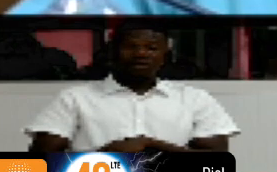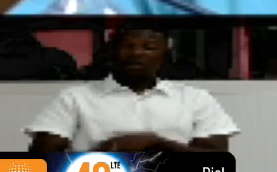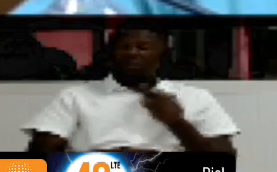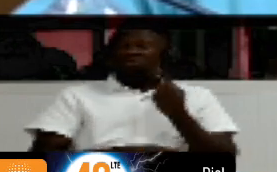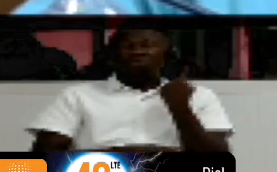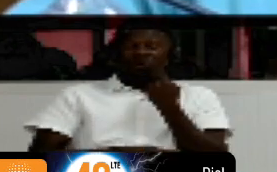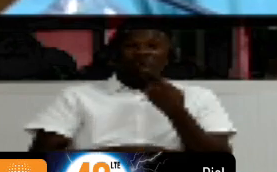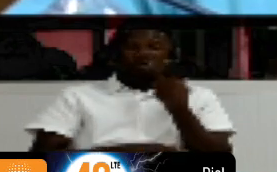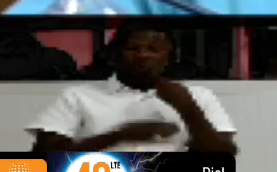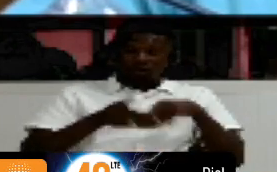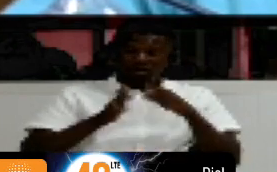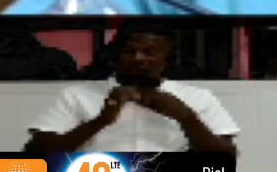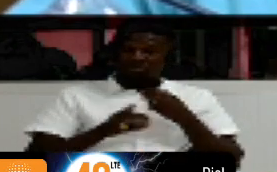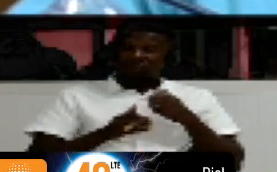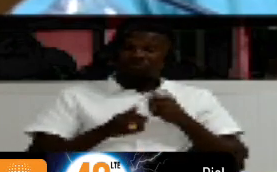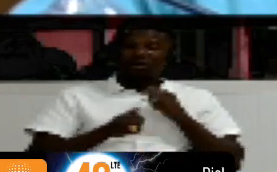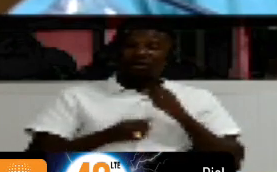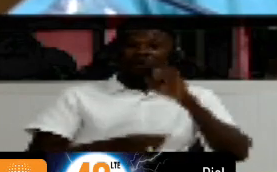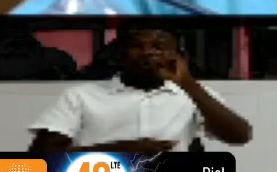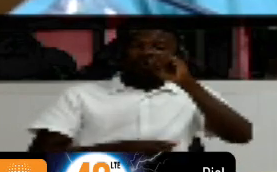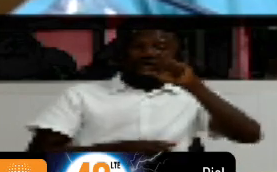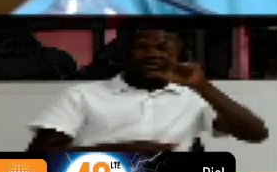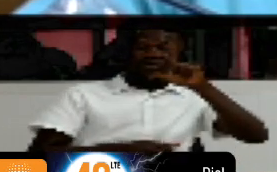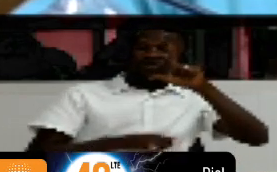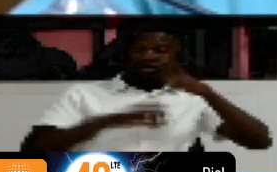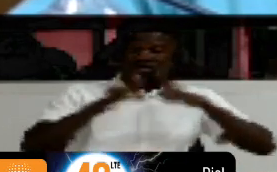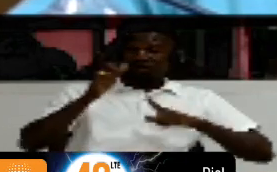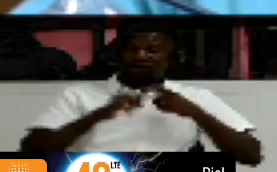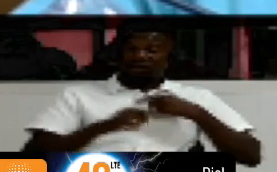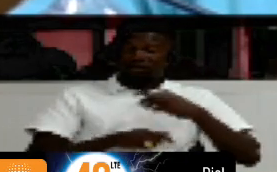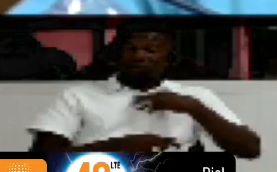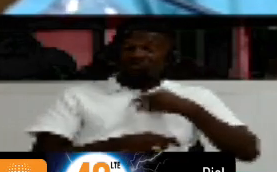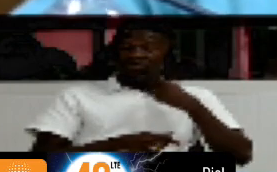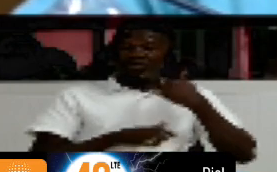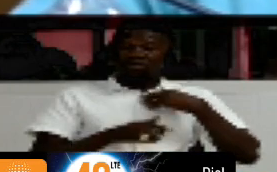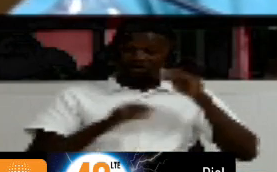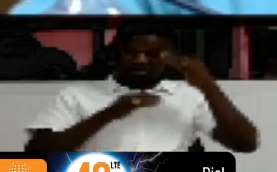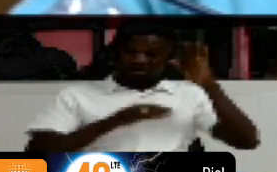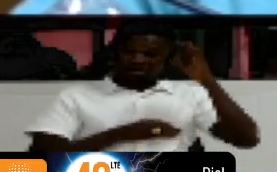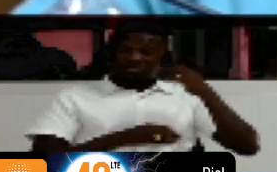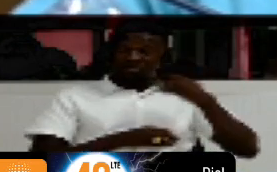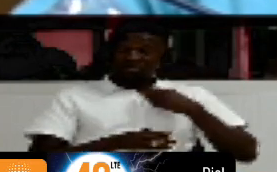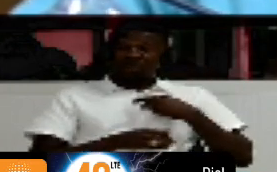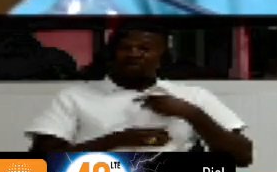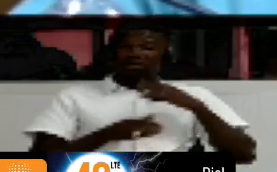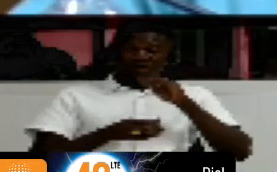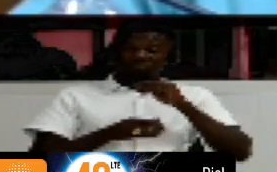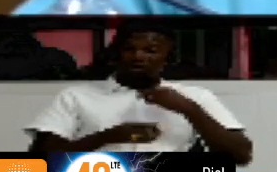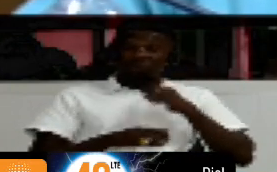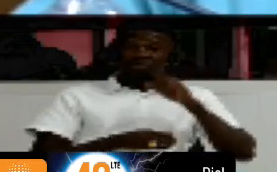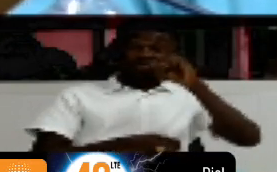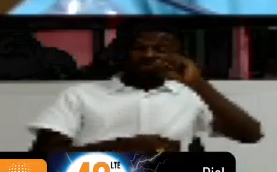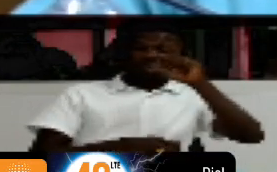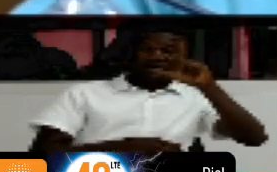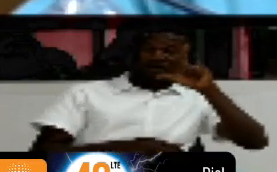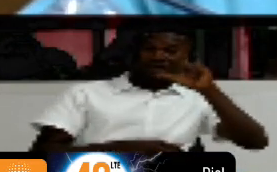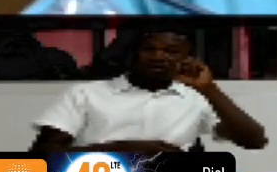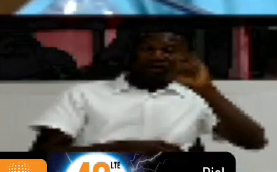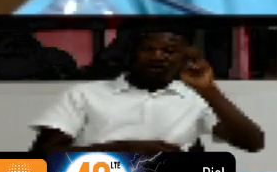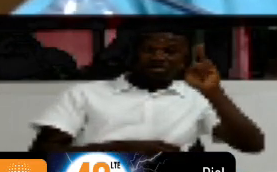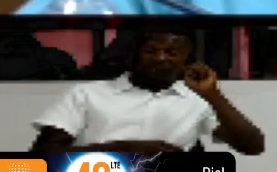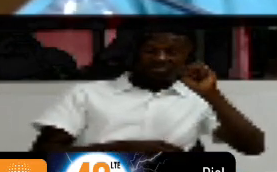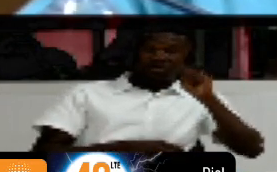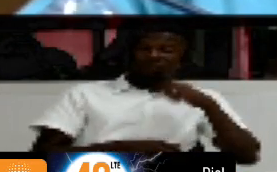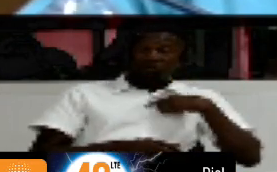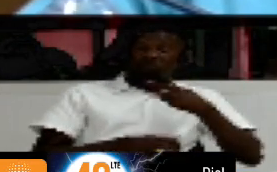or to any institution of higher learning. I just did my O and A-levels when I was 26 years of age. Oh, okay. I would like to go back